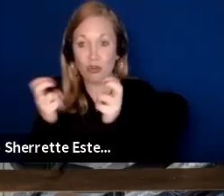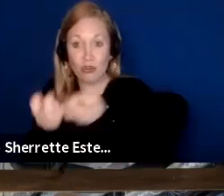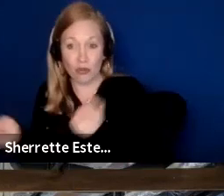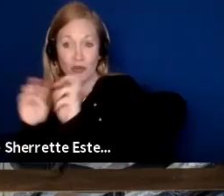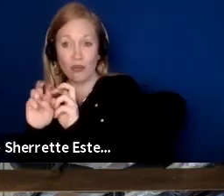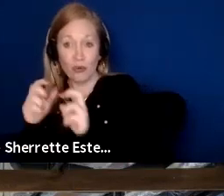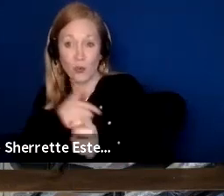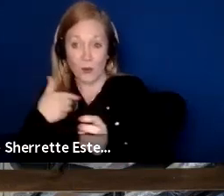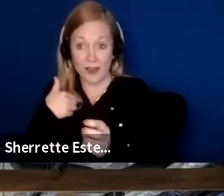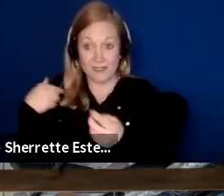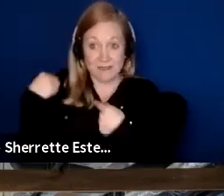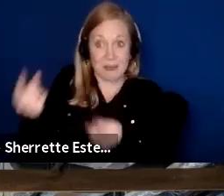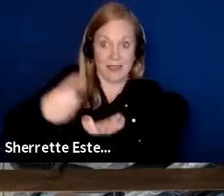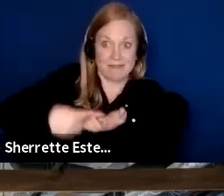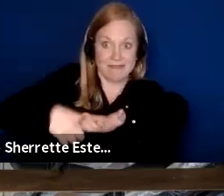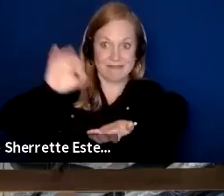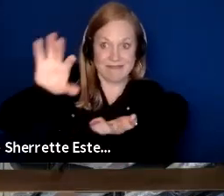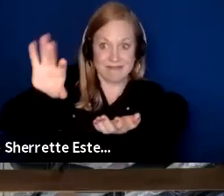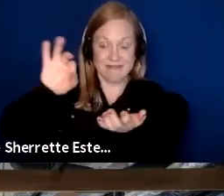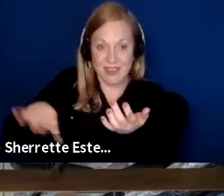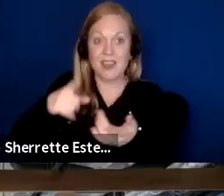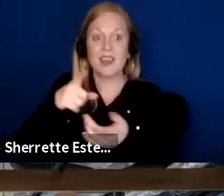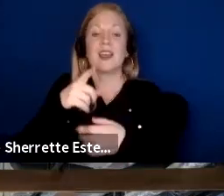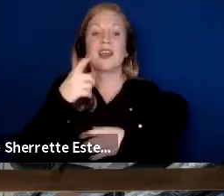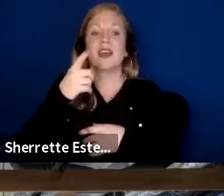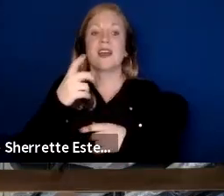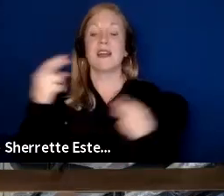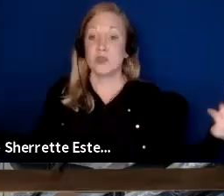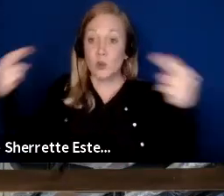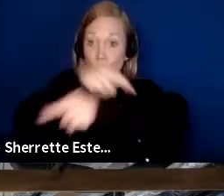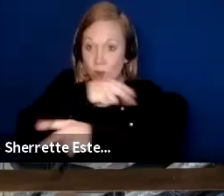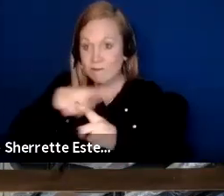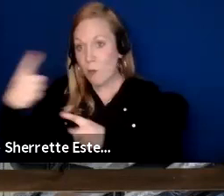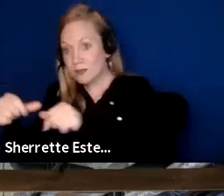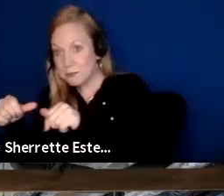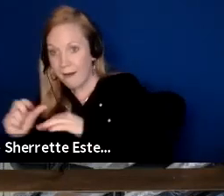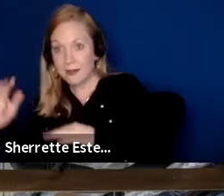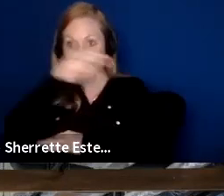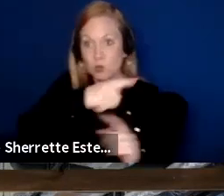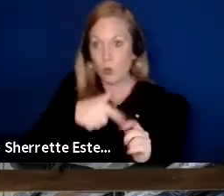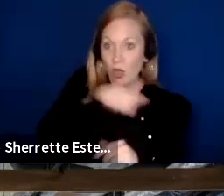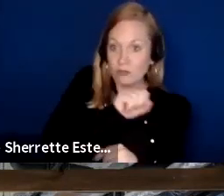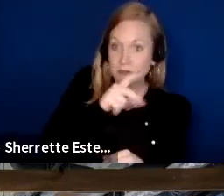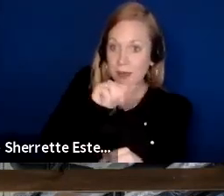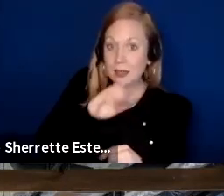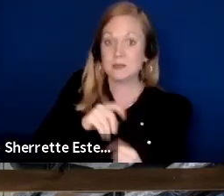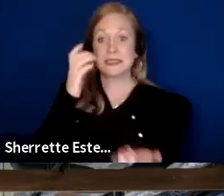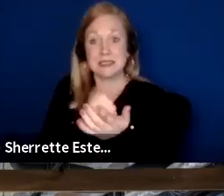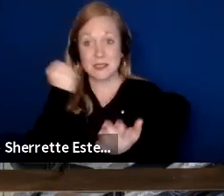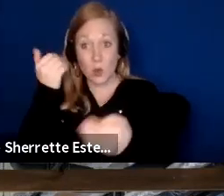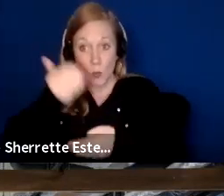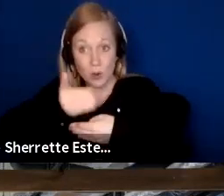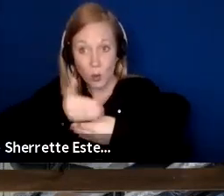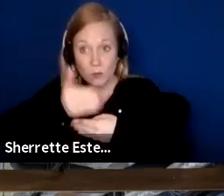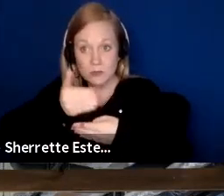conference rooms that we've been talking about, views from one space to another. The use of windows allows